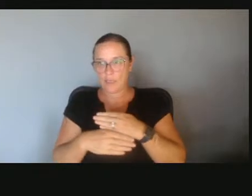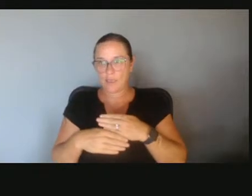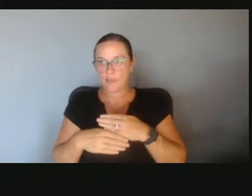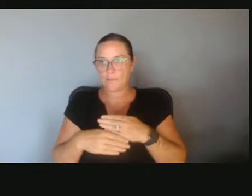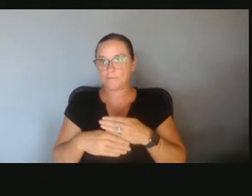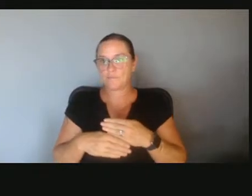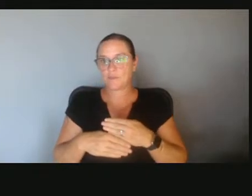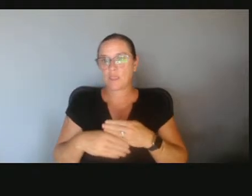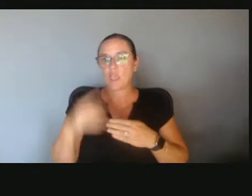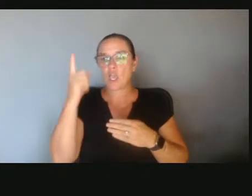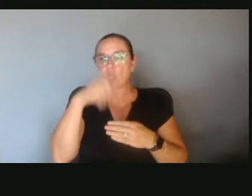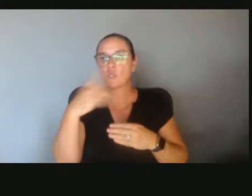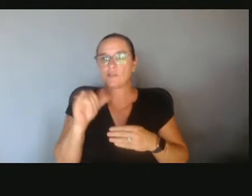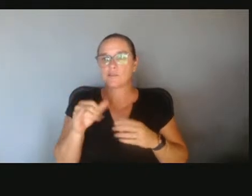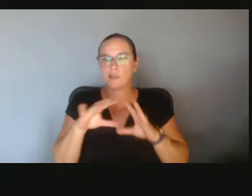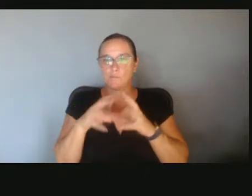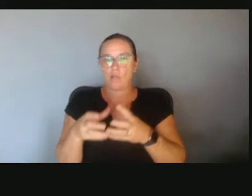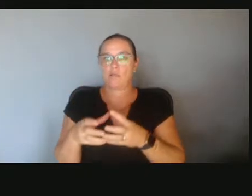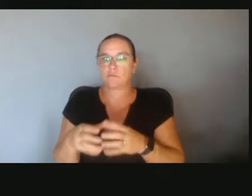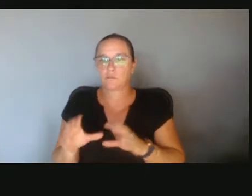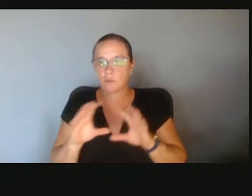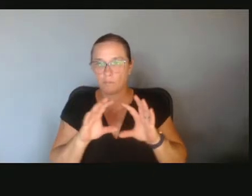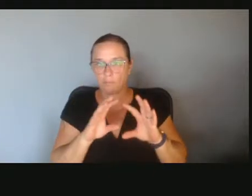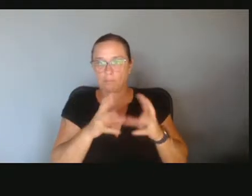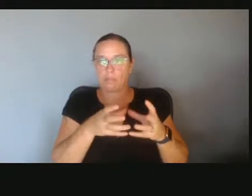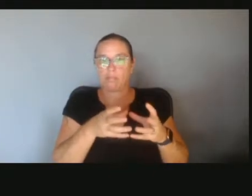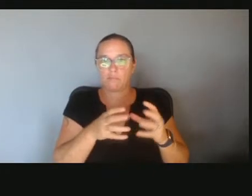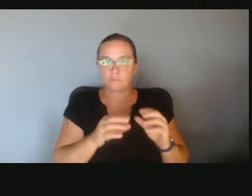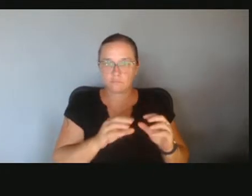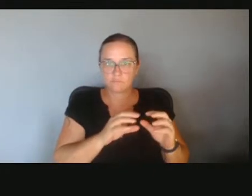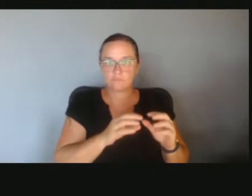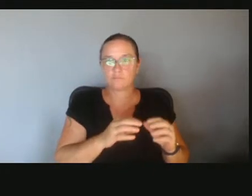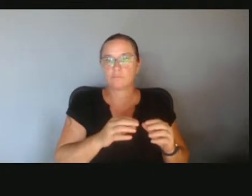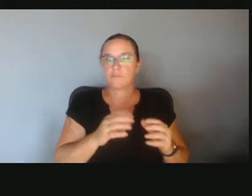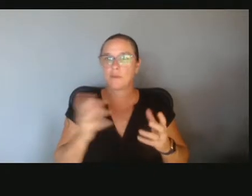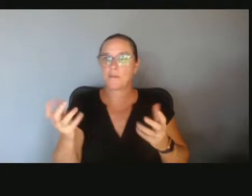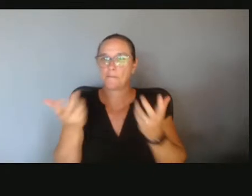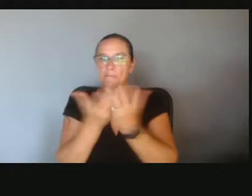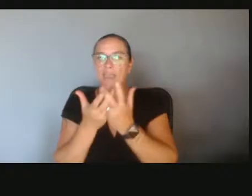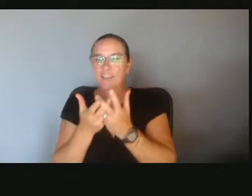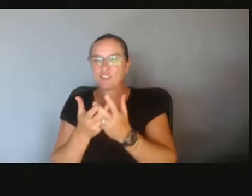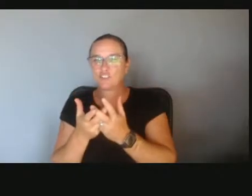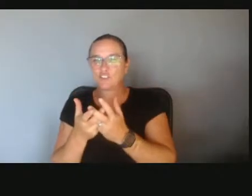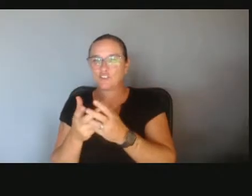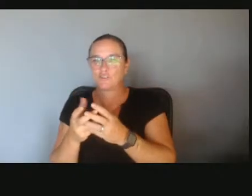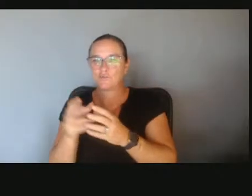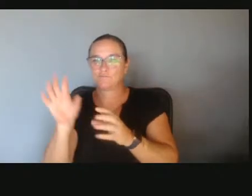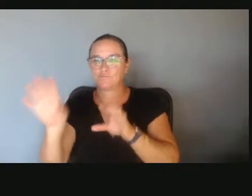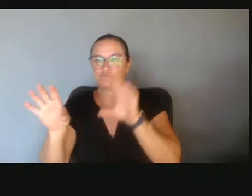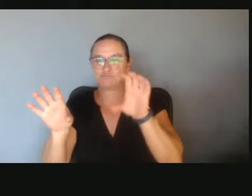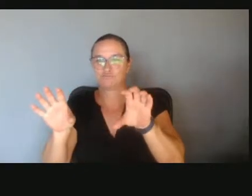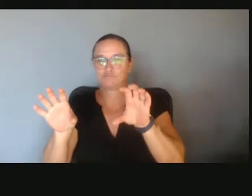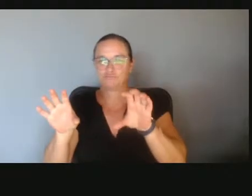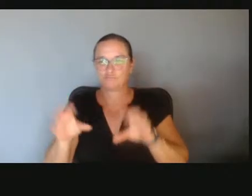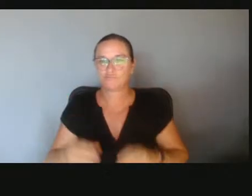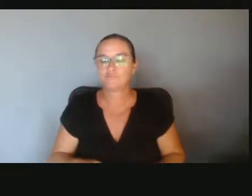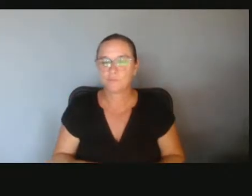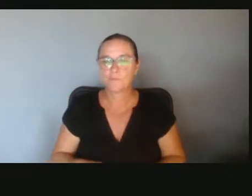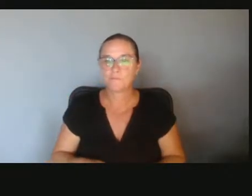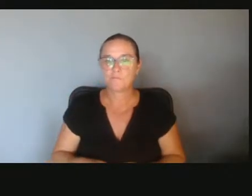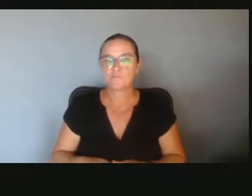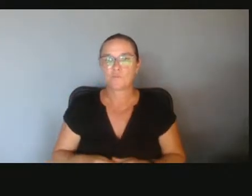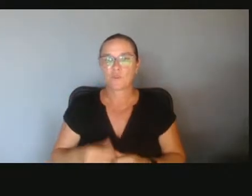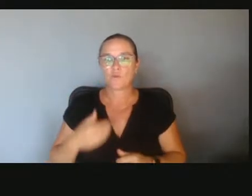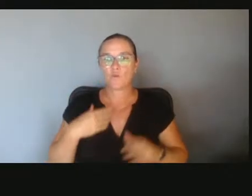looks like a pulse right there. This right here looks like a pulse. It corresponds to this increase in seismicity here. We have a